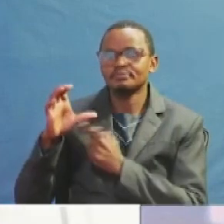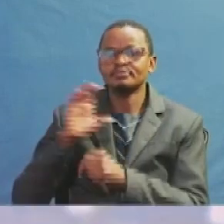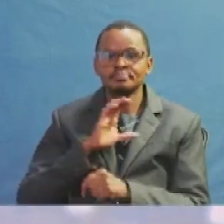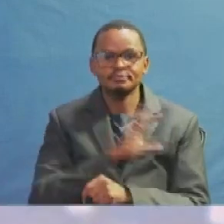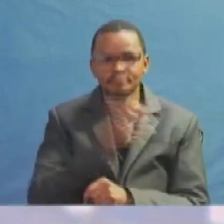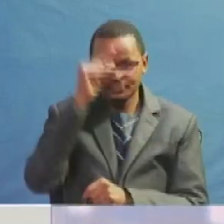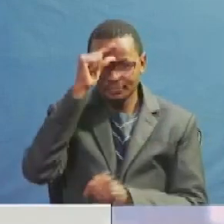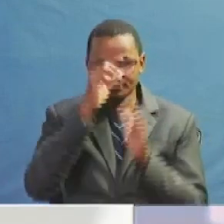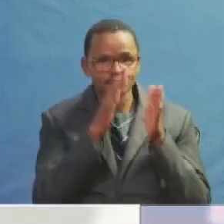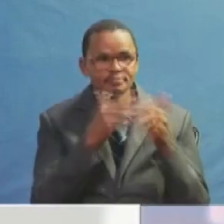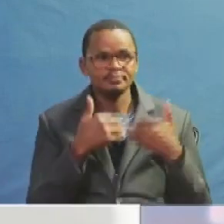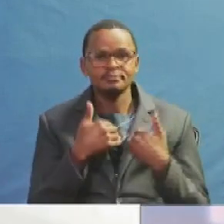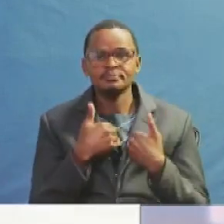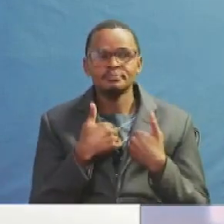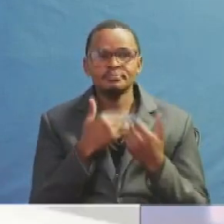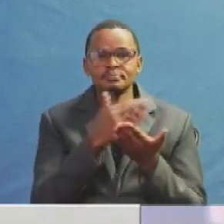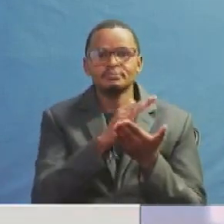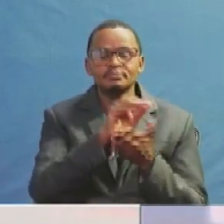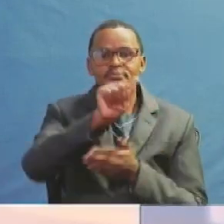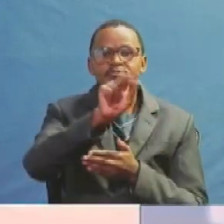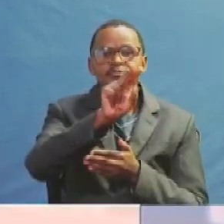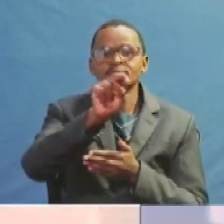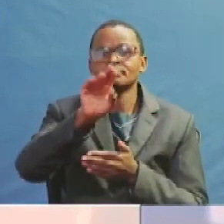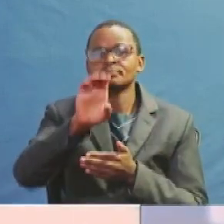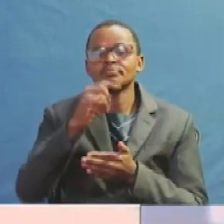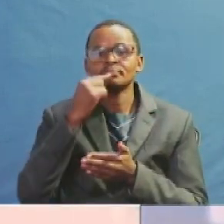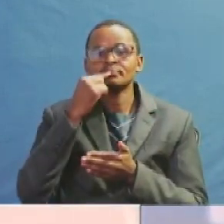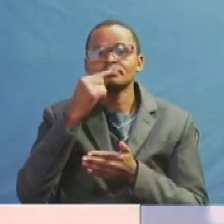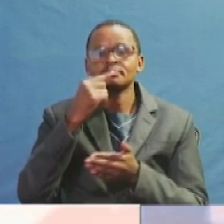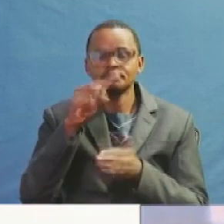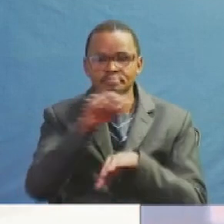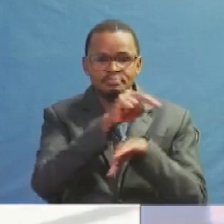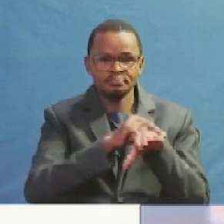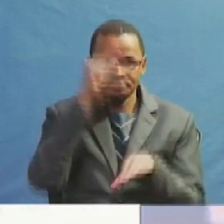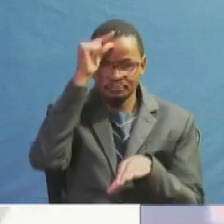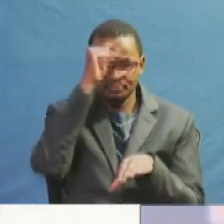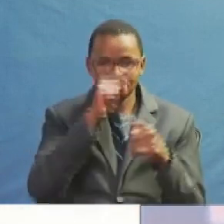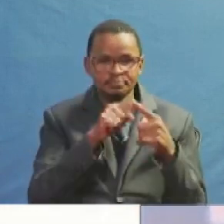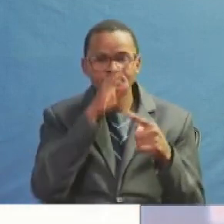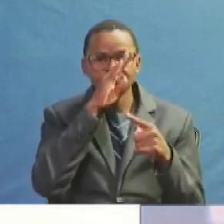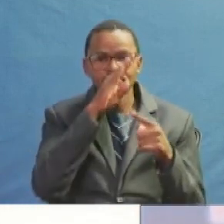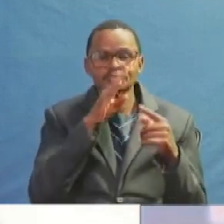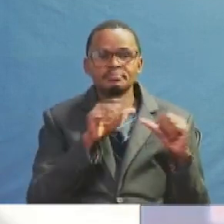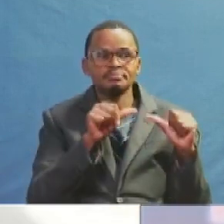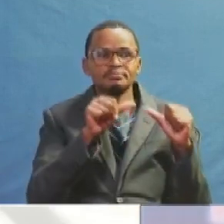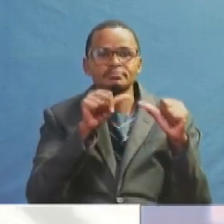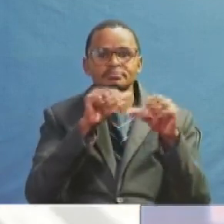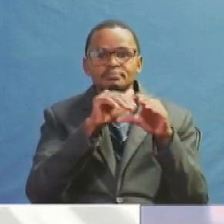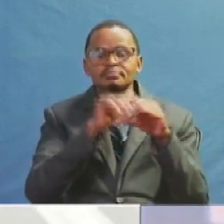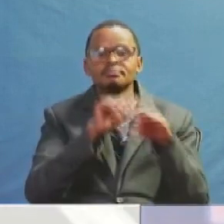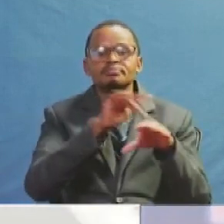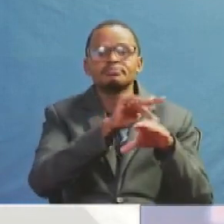Council of Governors have, who are chaired by Anne Waiguru, have sounded an alarm to the national government to be consistent